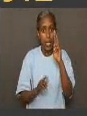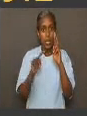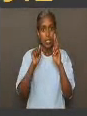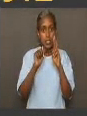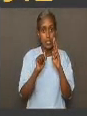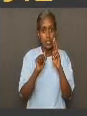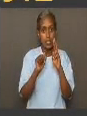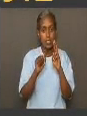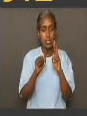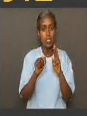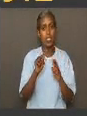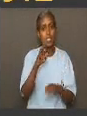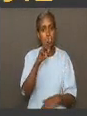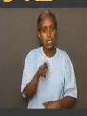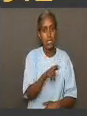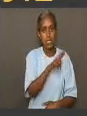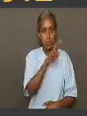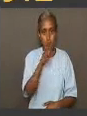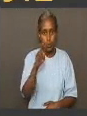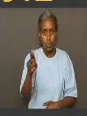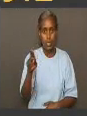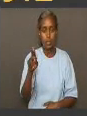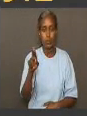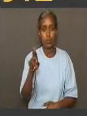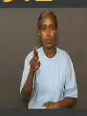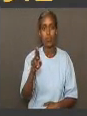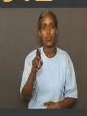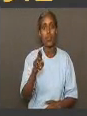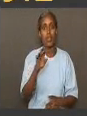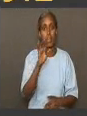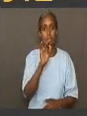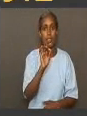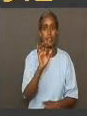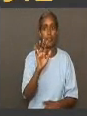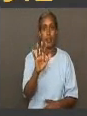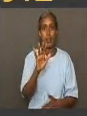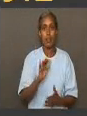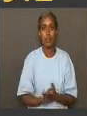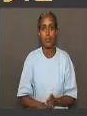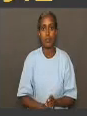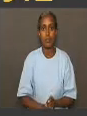RT is the square root of 85.